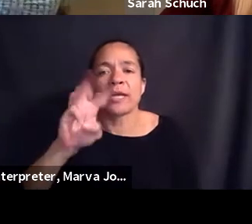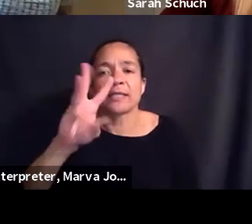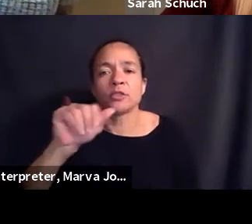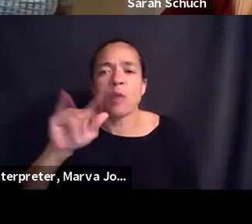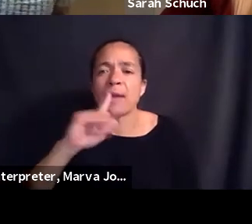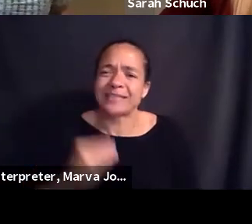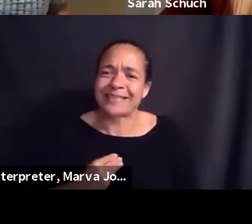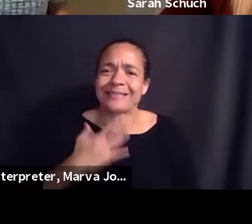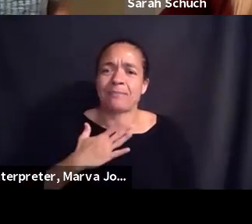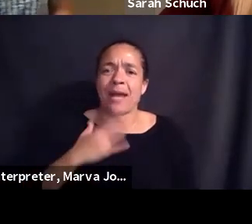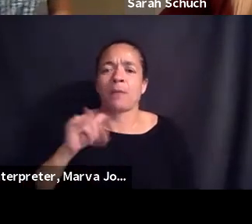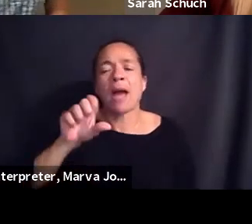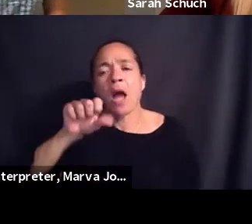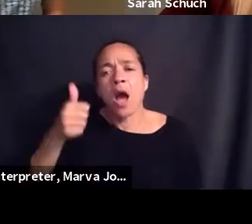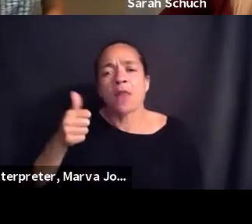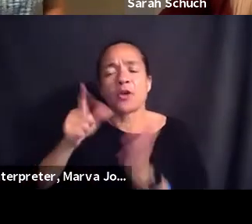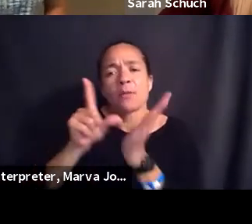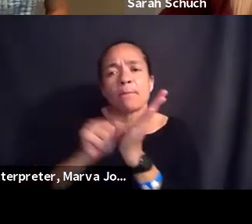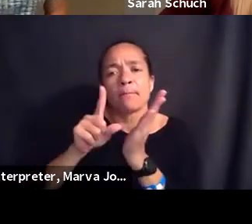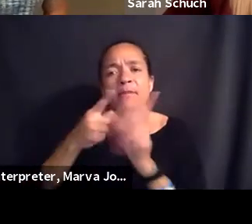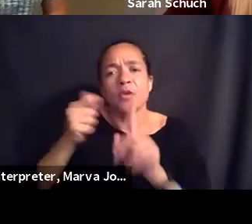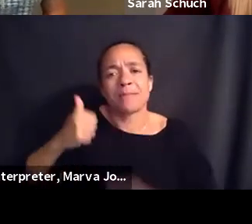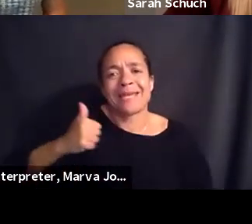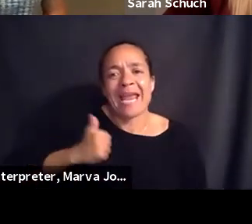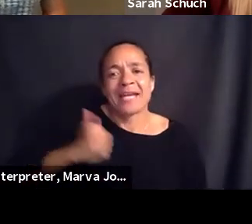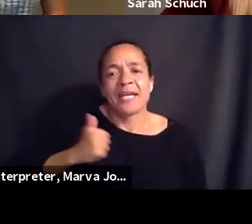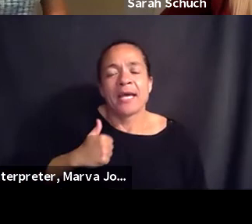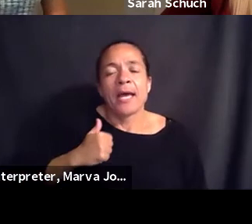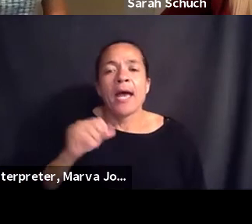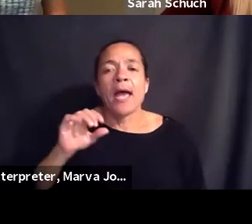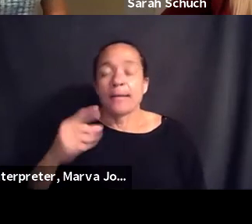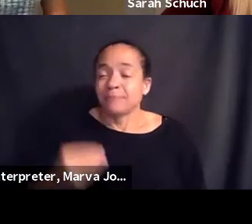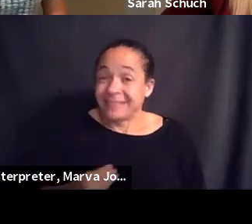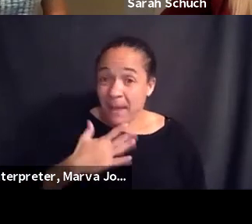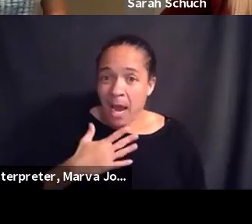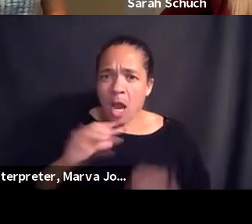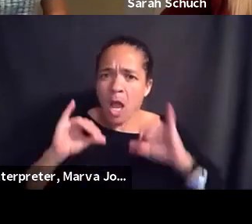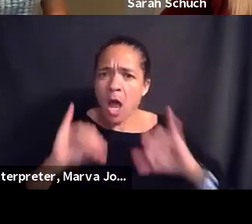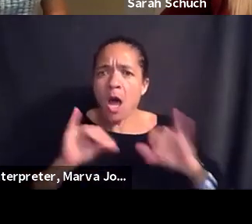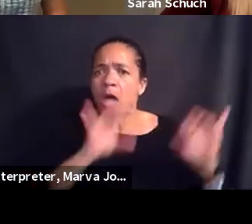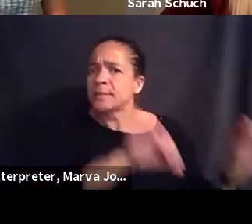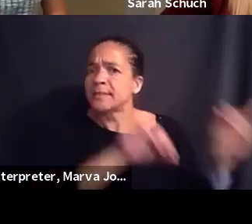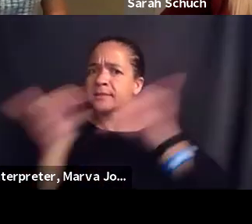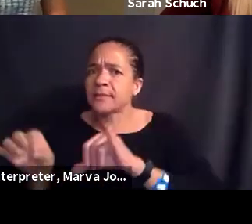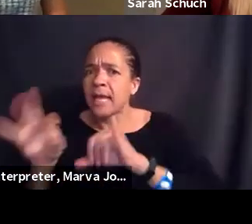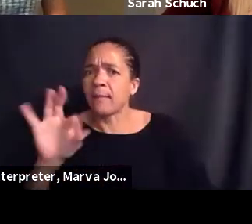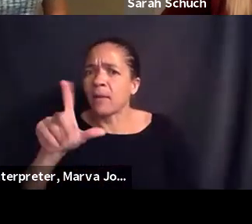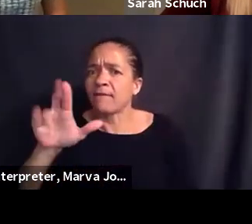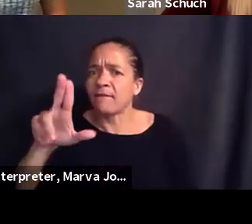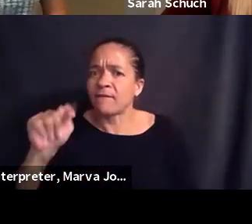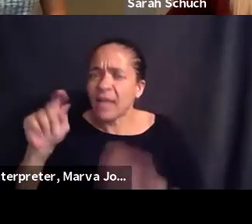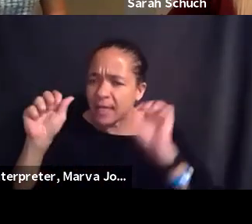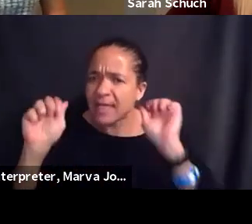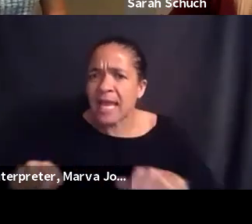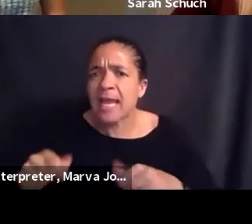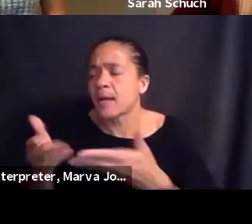Canada, actually. And it really inspired him to say, hey, we can do this in Flint too, and allow residents to be able to